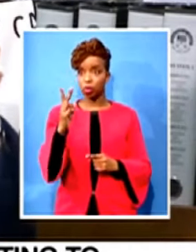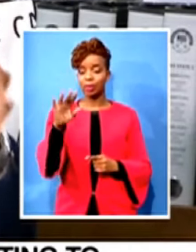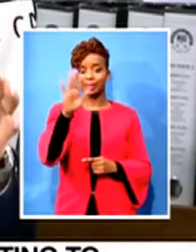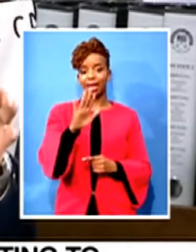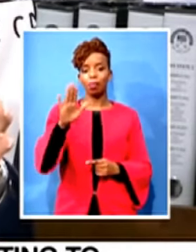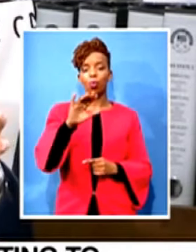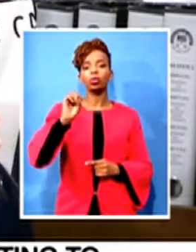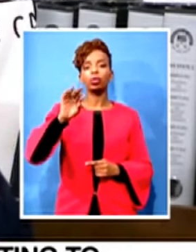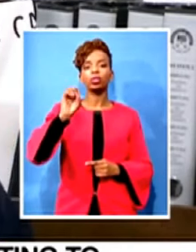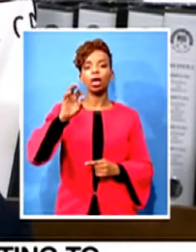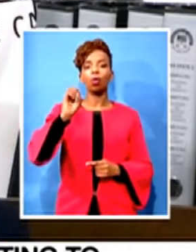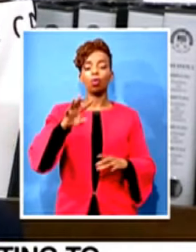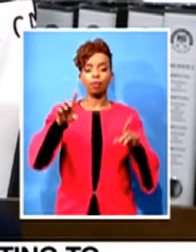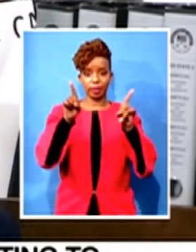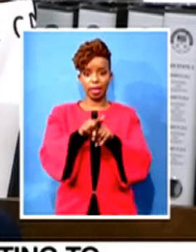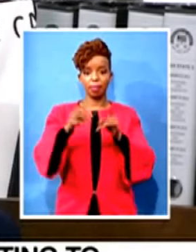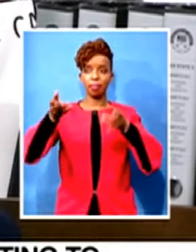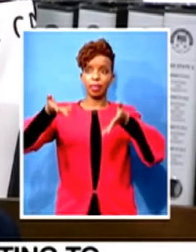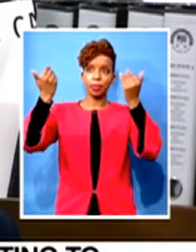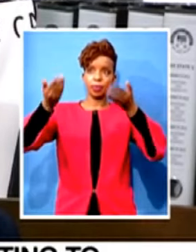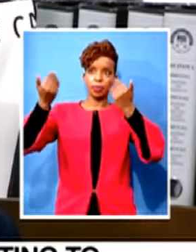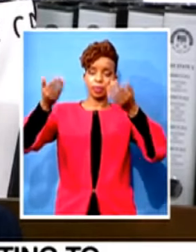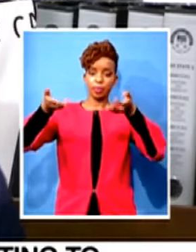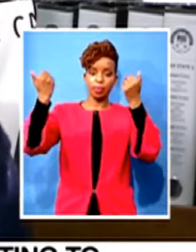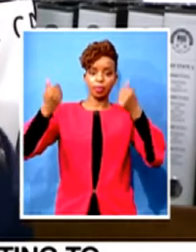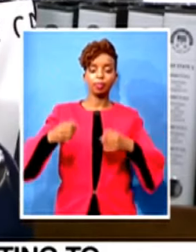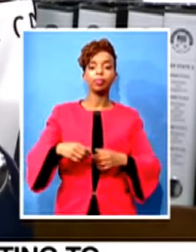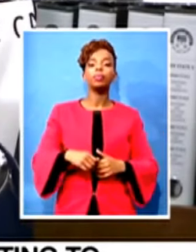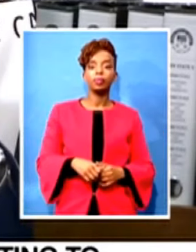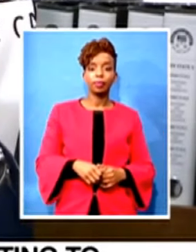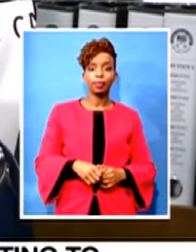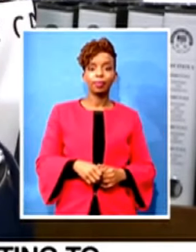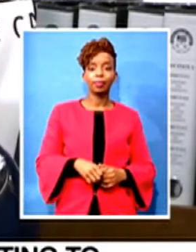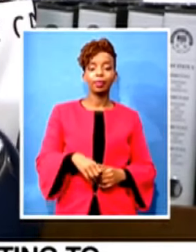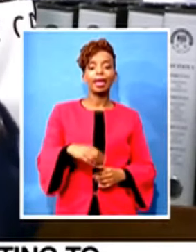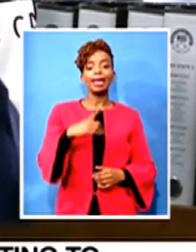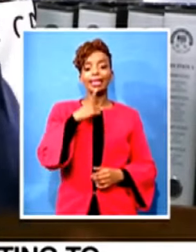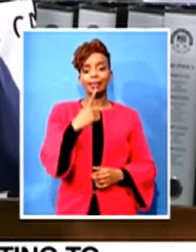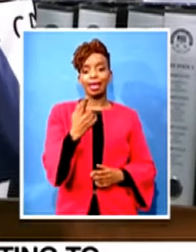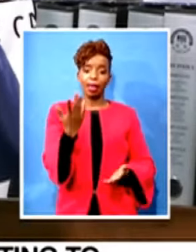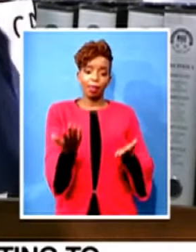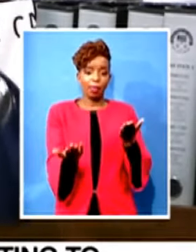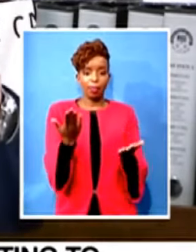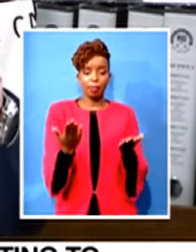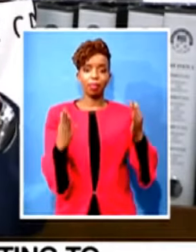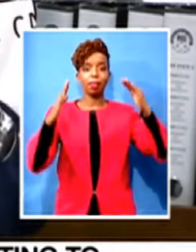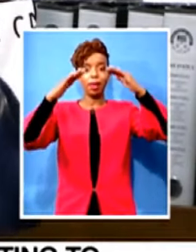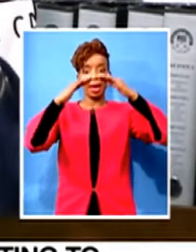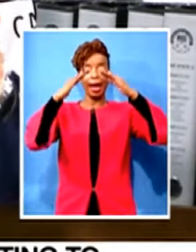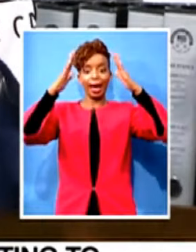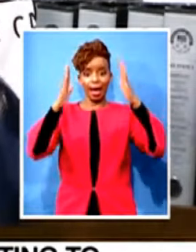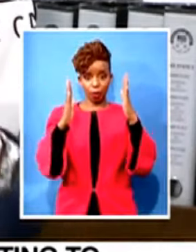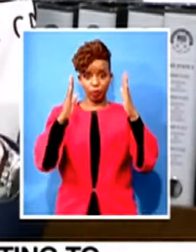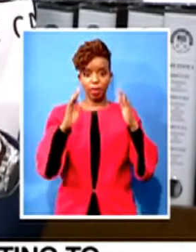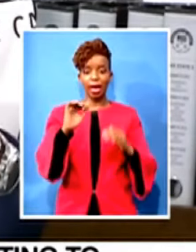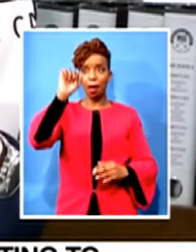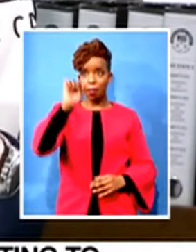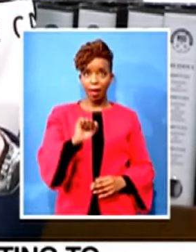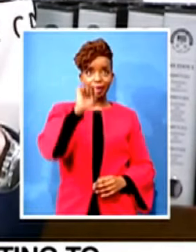If the house is not is plastered and it had asbestos, when you remove